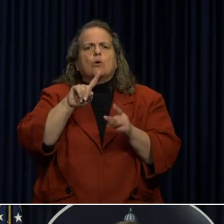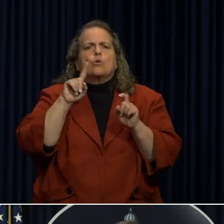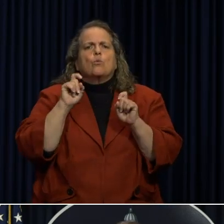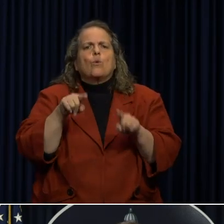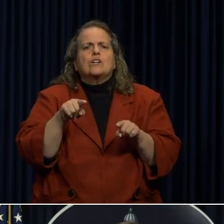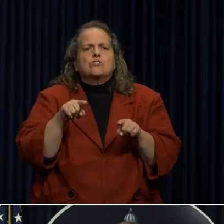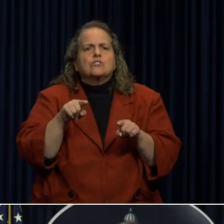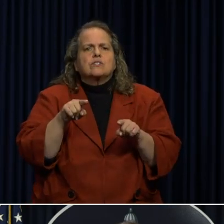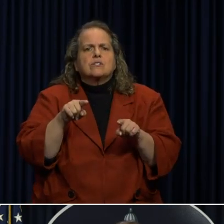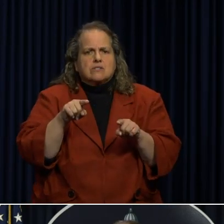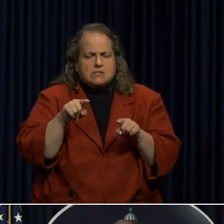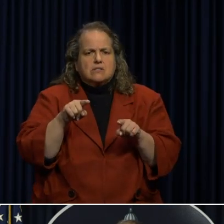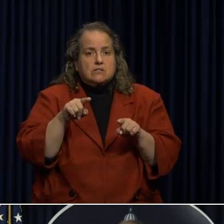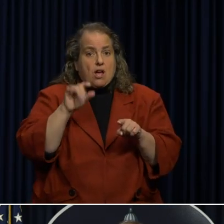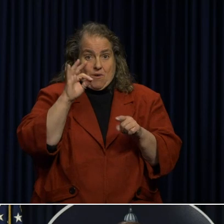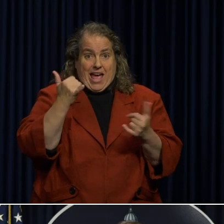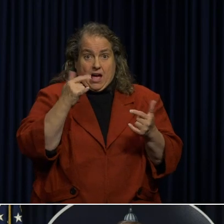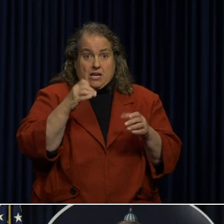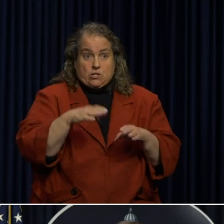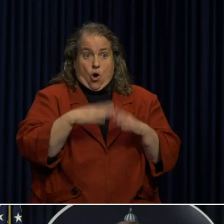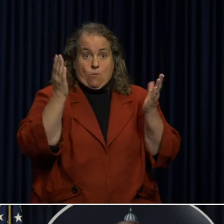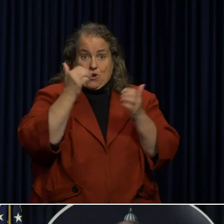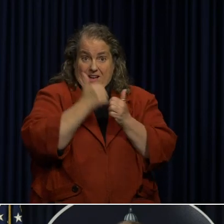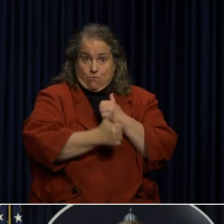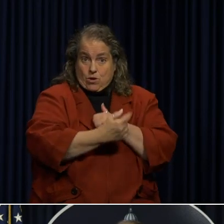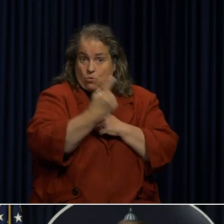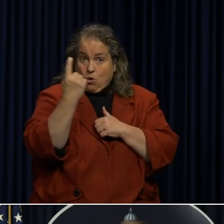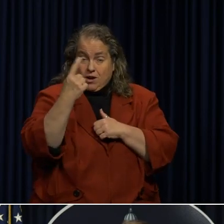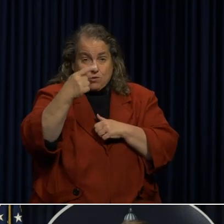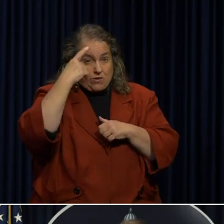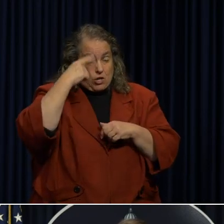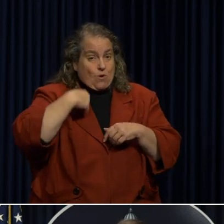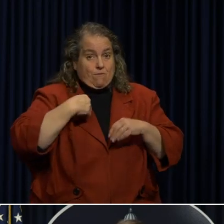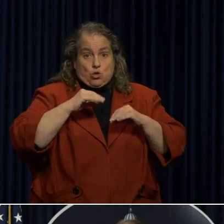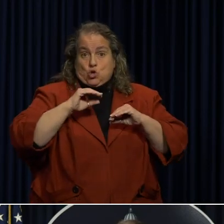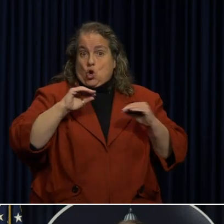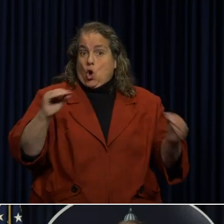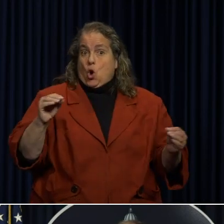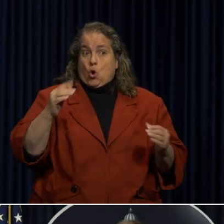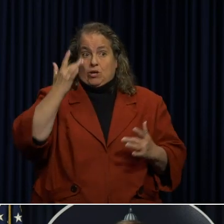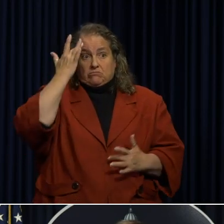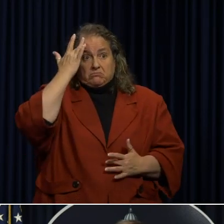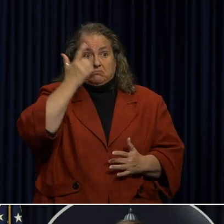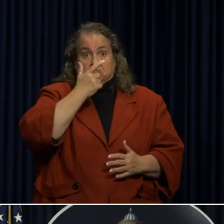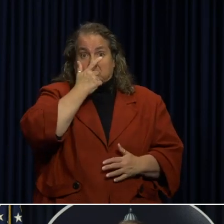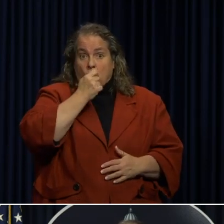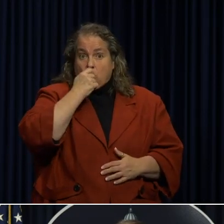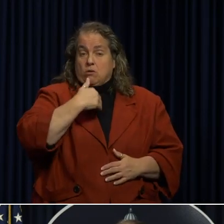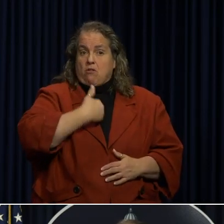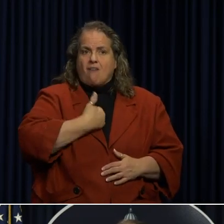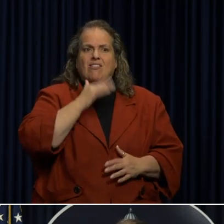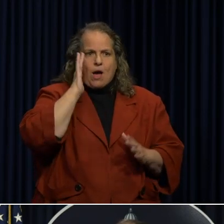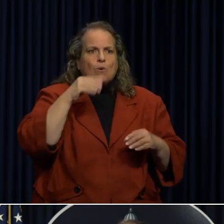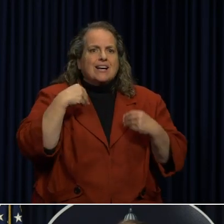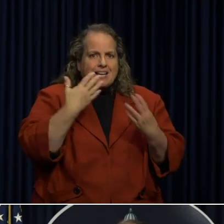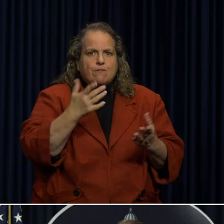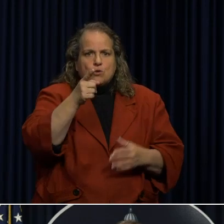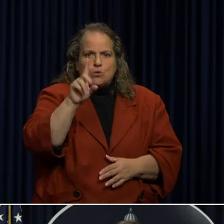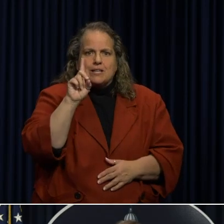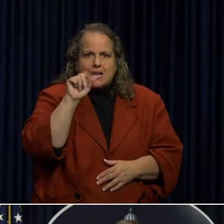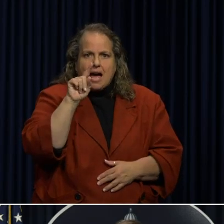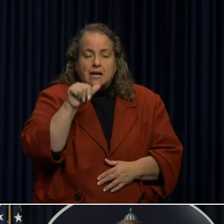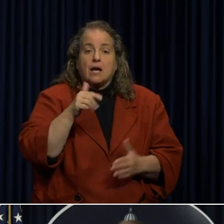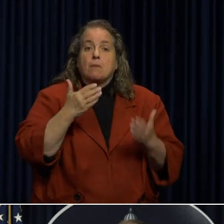open to everybody. If you don't think you have any symptoms, tell them that. That'll give us data on those that might be asymptomatic,